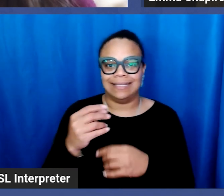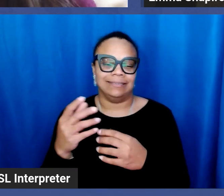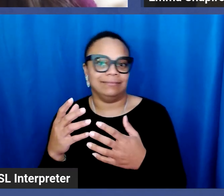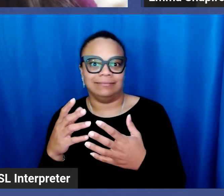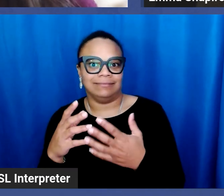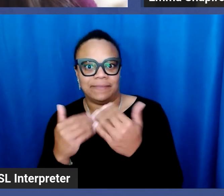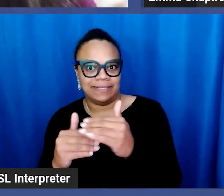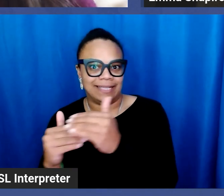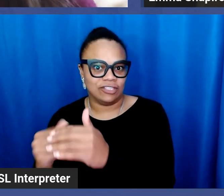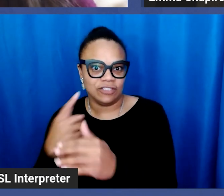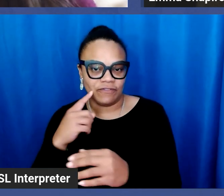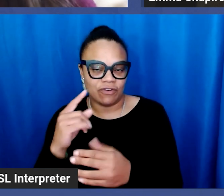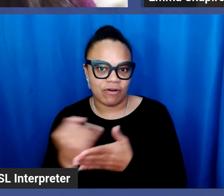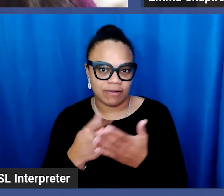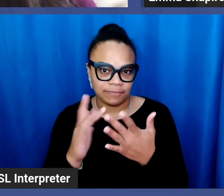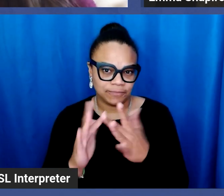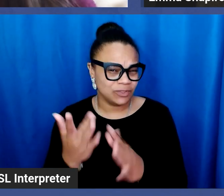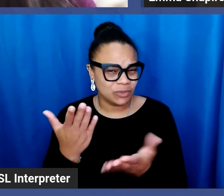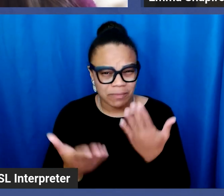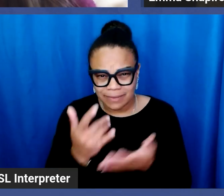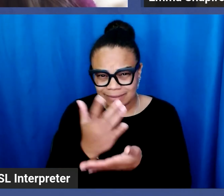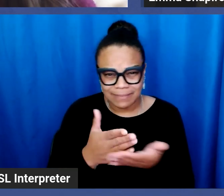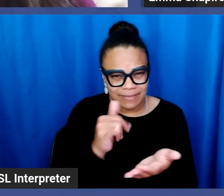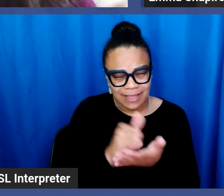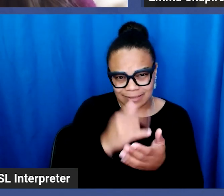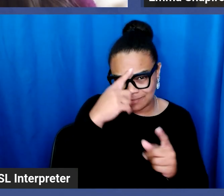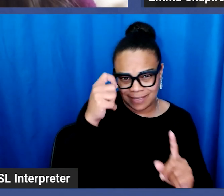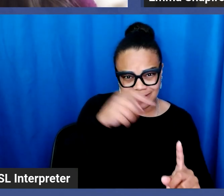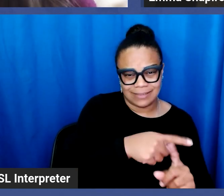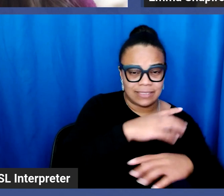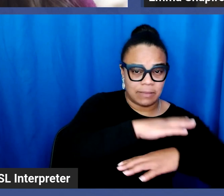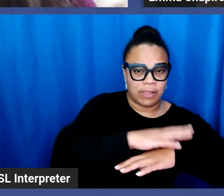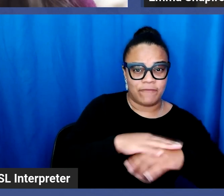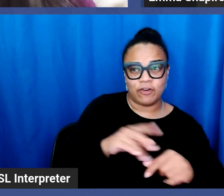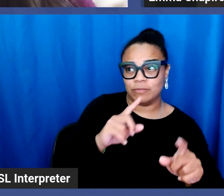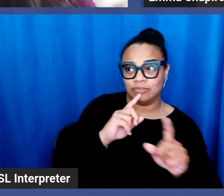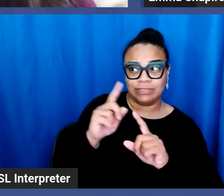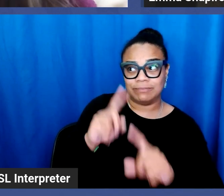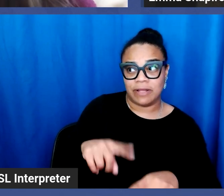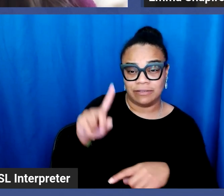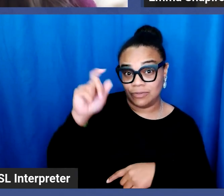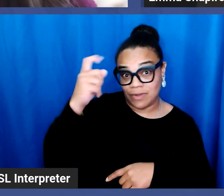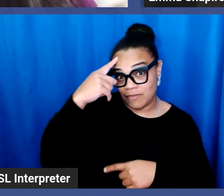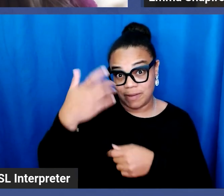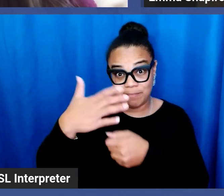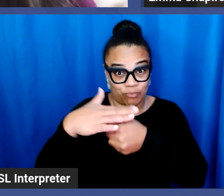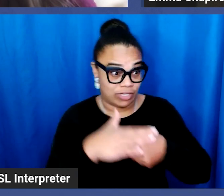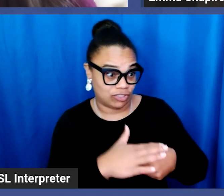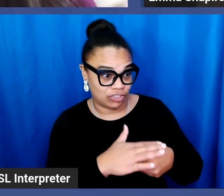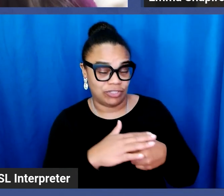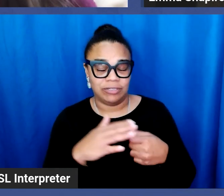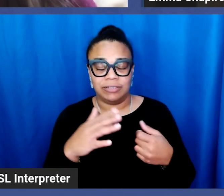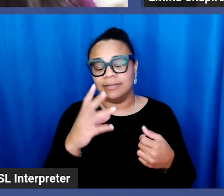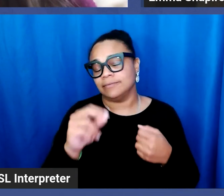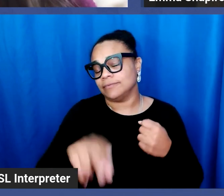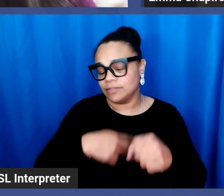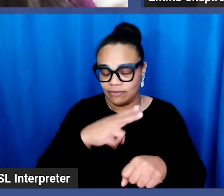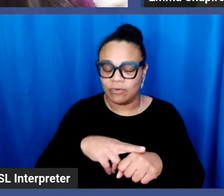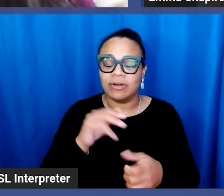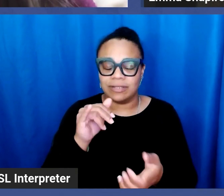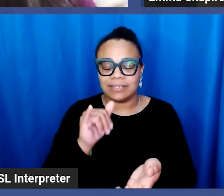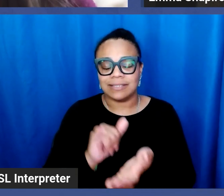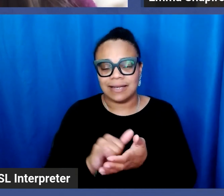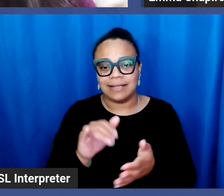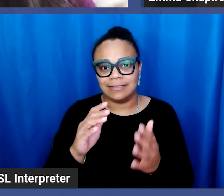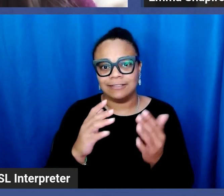also been due to how platforms are reacting to pressures from governments, society, which of course has resulted in chilling effects for